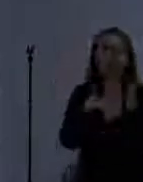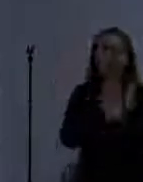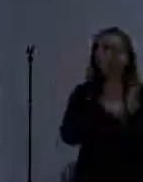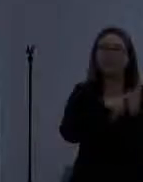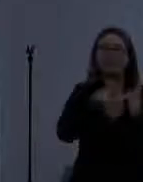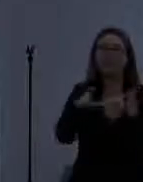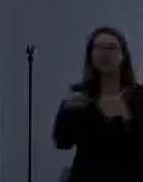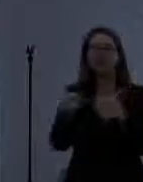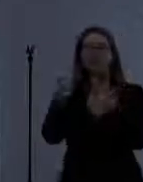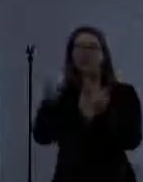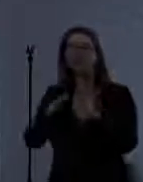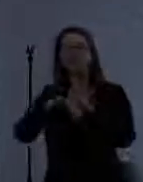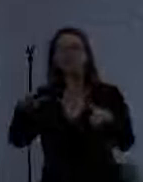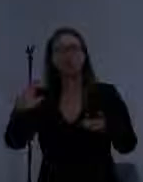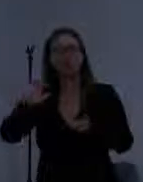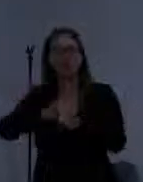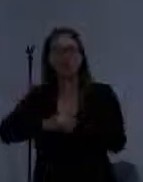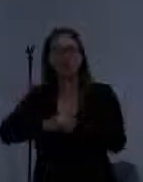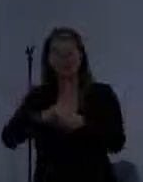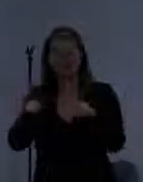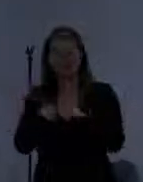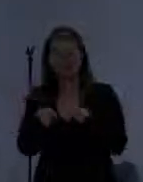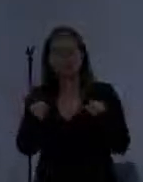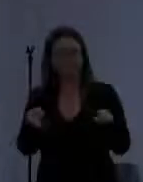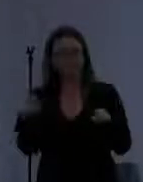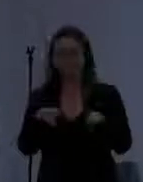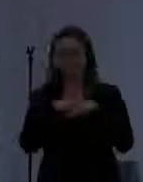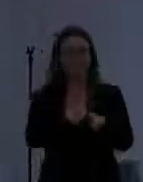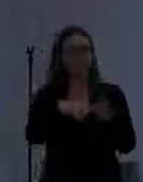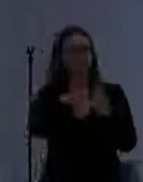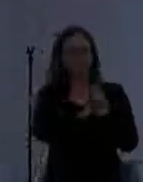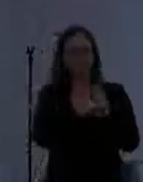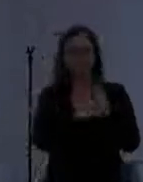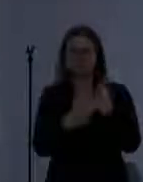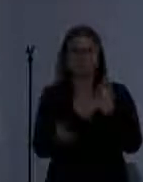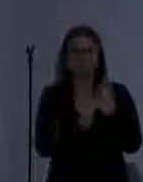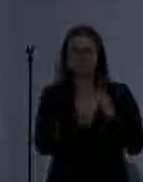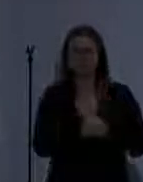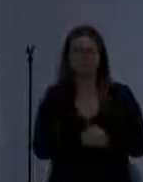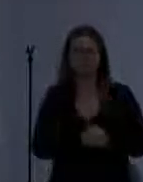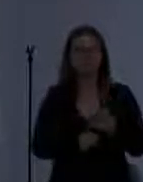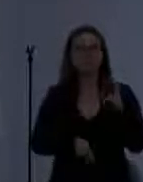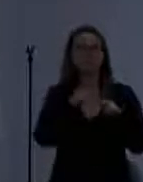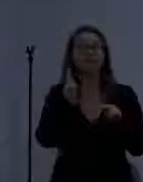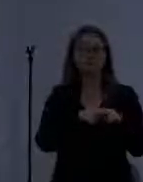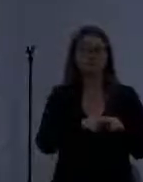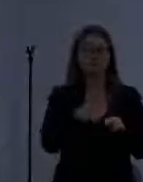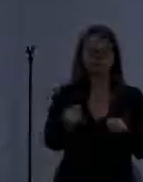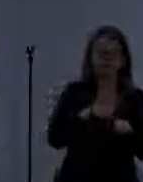partners are also required to abide by the Code of Conduct.